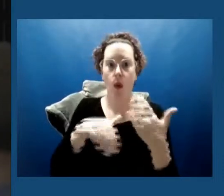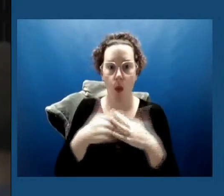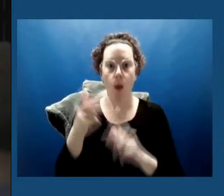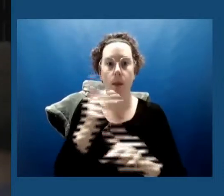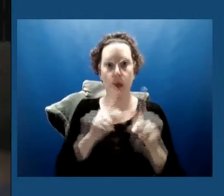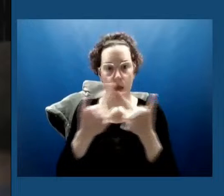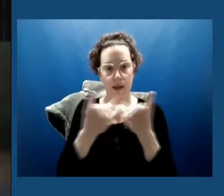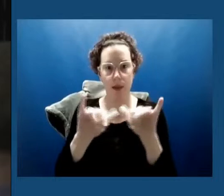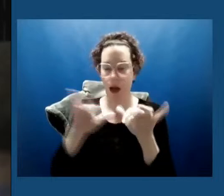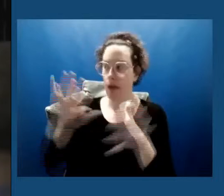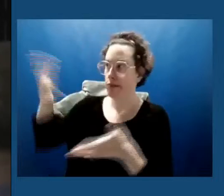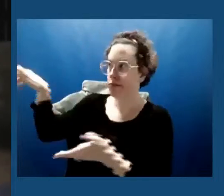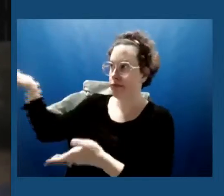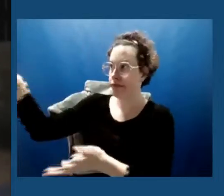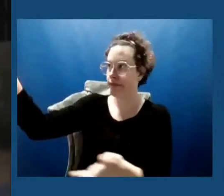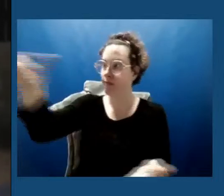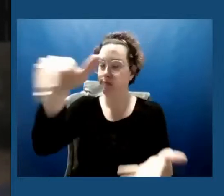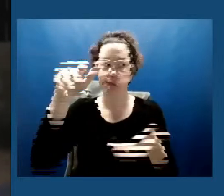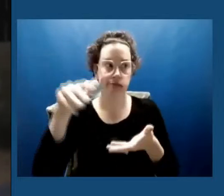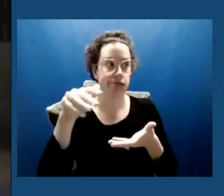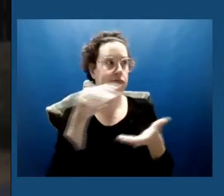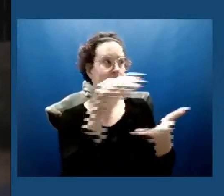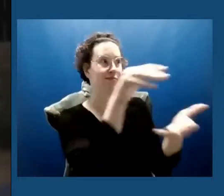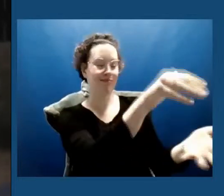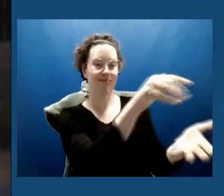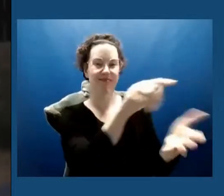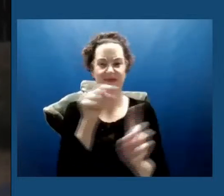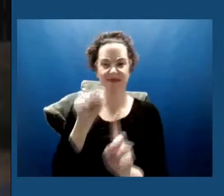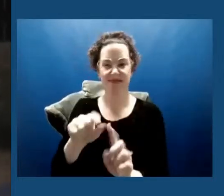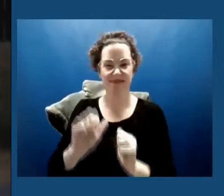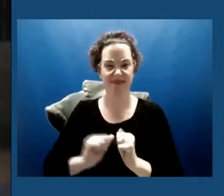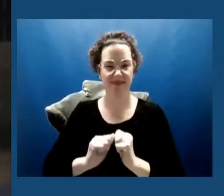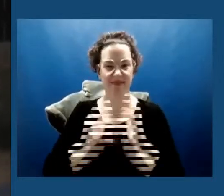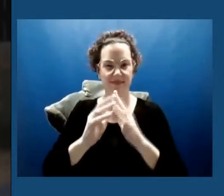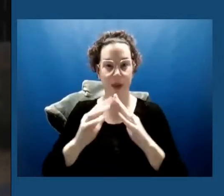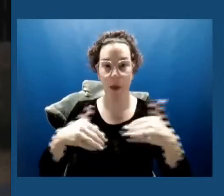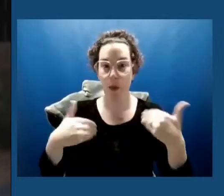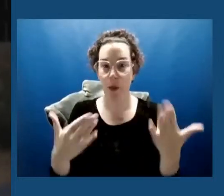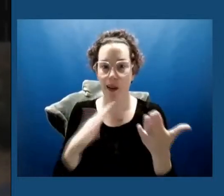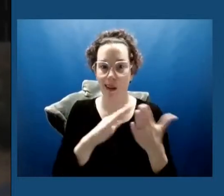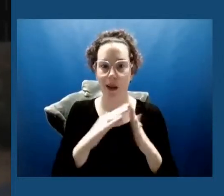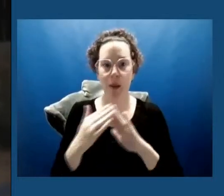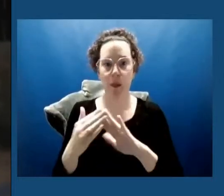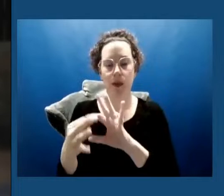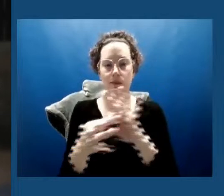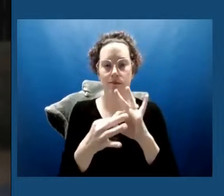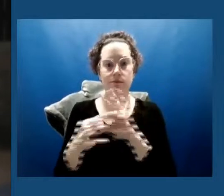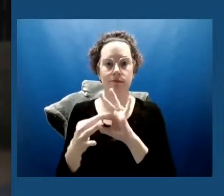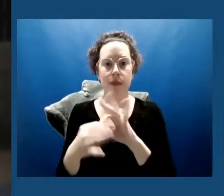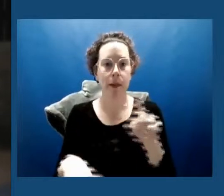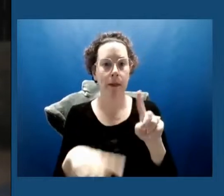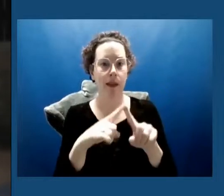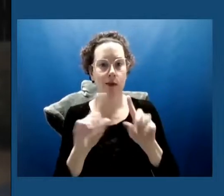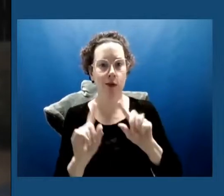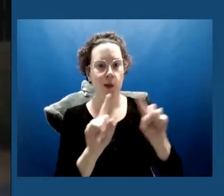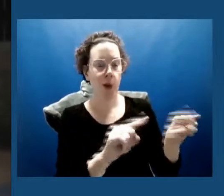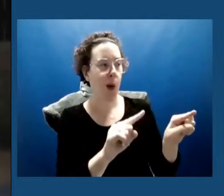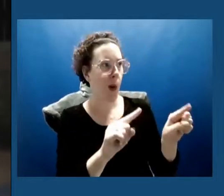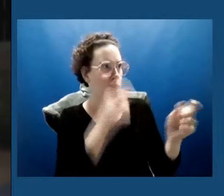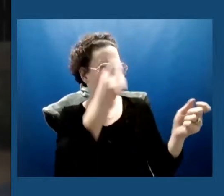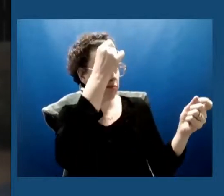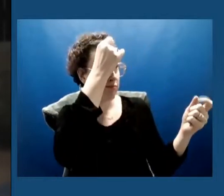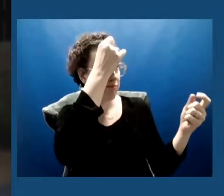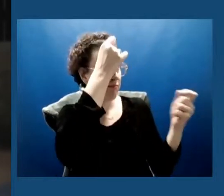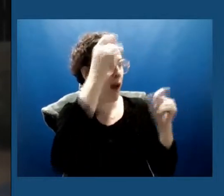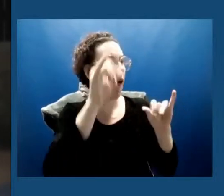And so there we created a community as well as those aha moments. And then people from Watertown and New